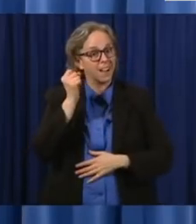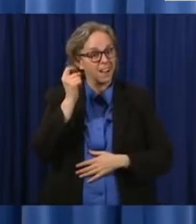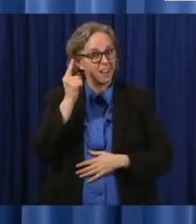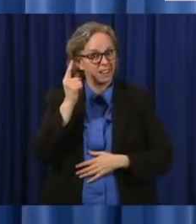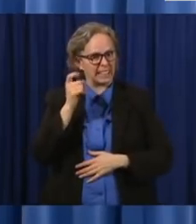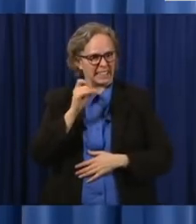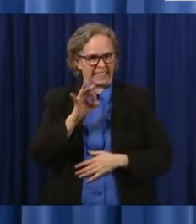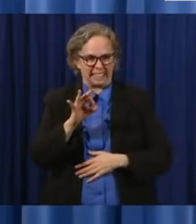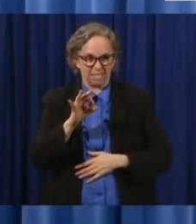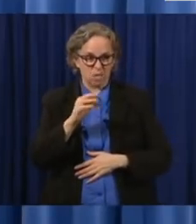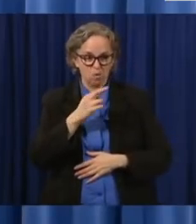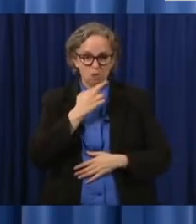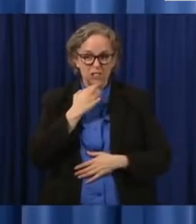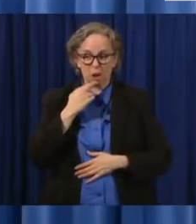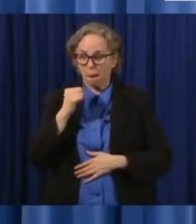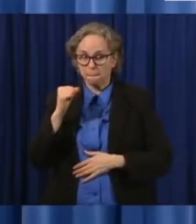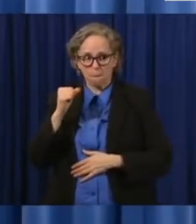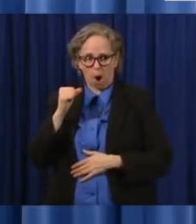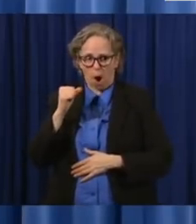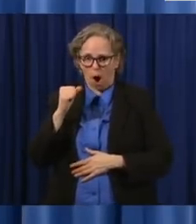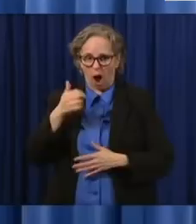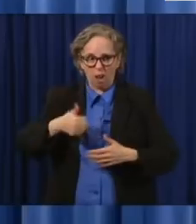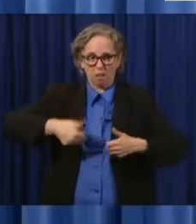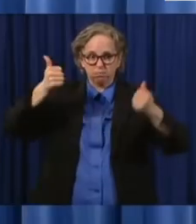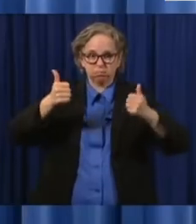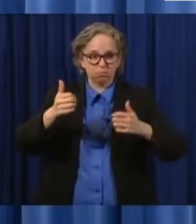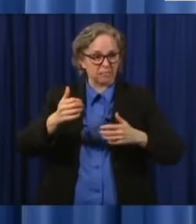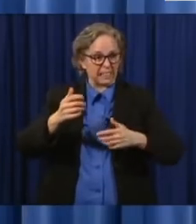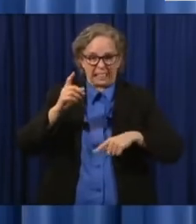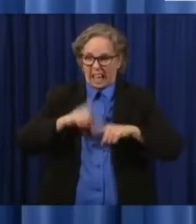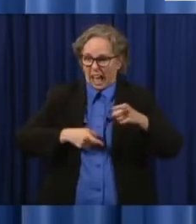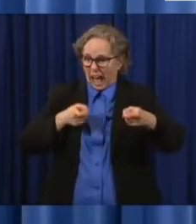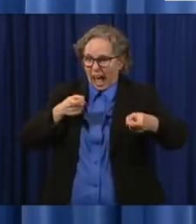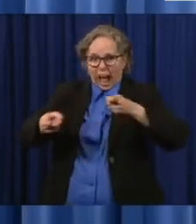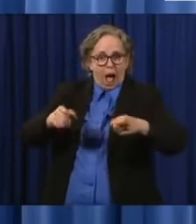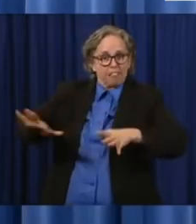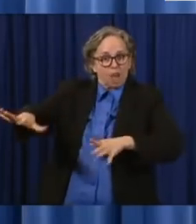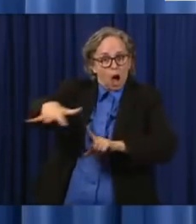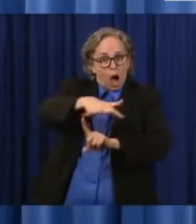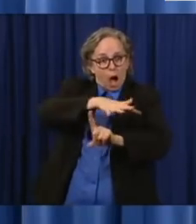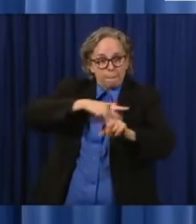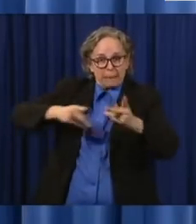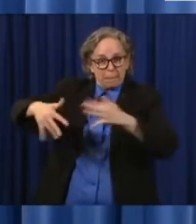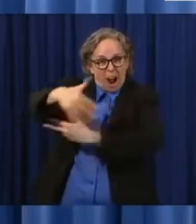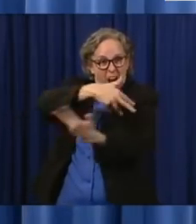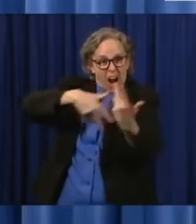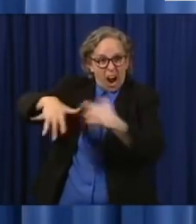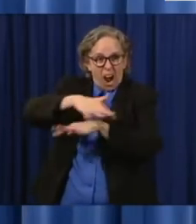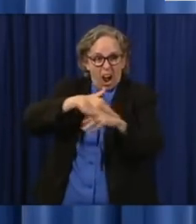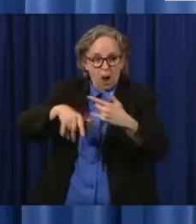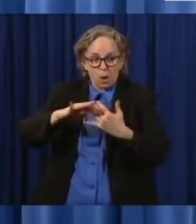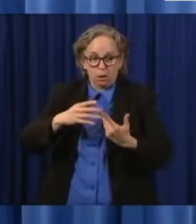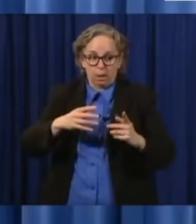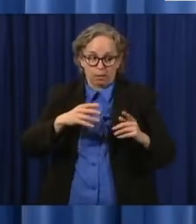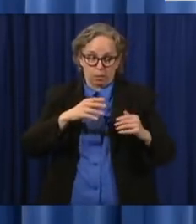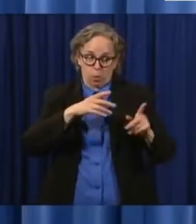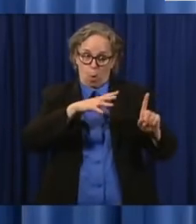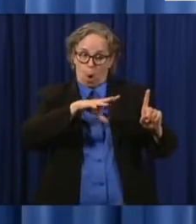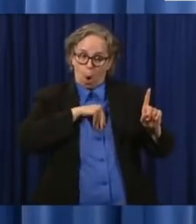environment there, and we're going to hold the people who own the bars and who owns the restaurants ultimately